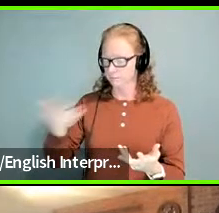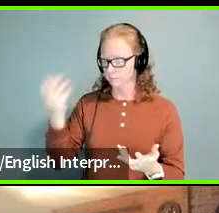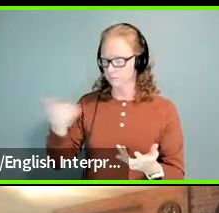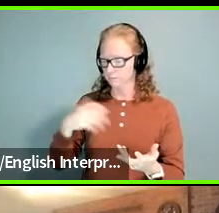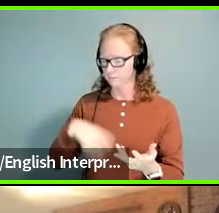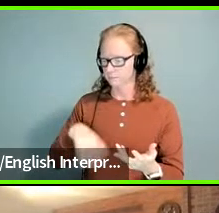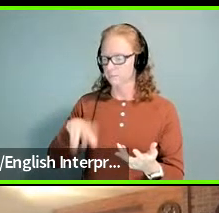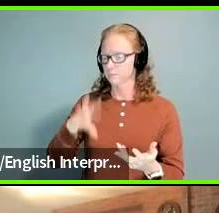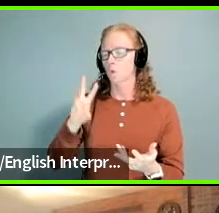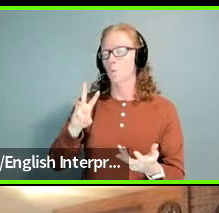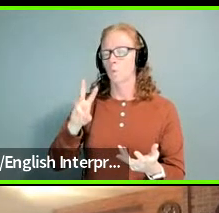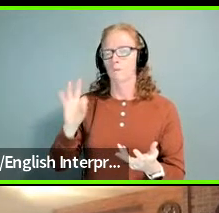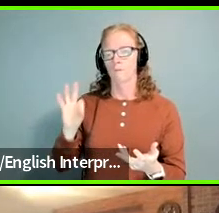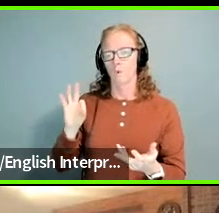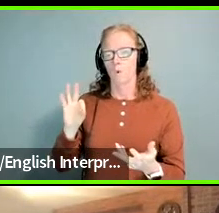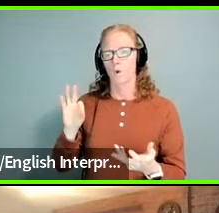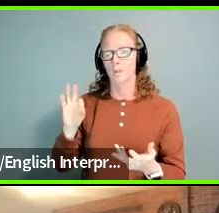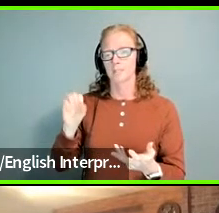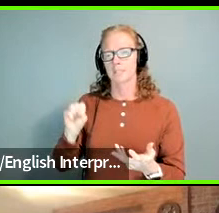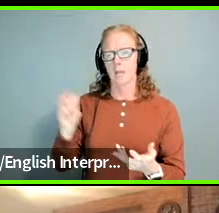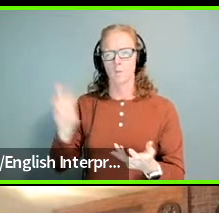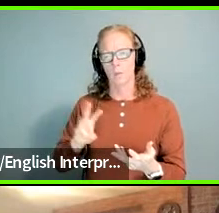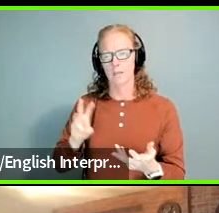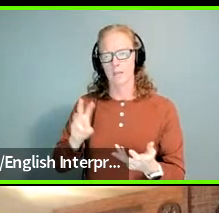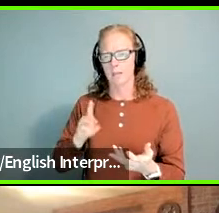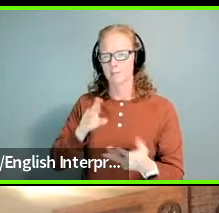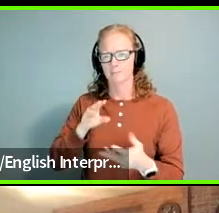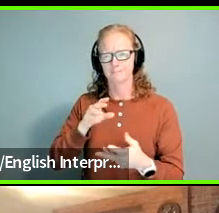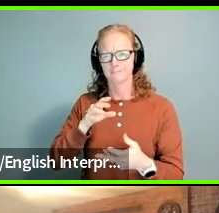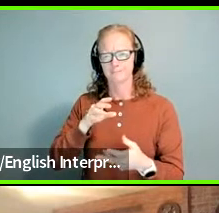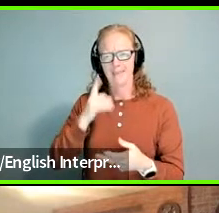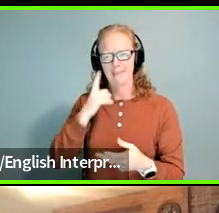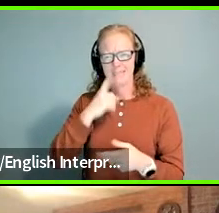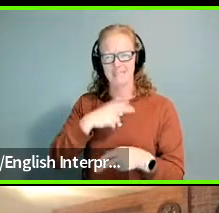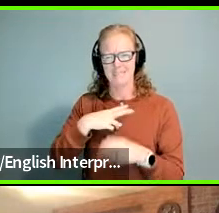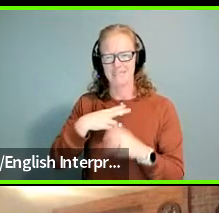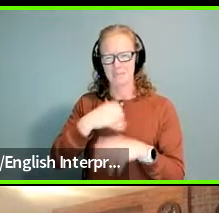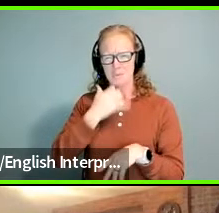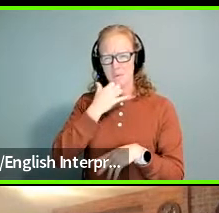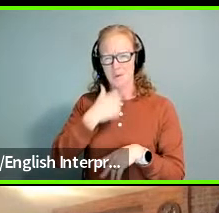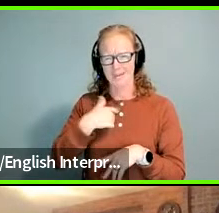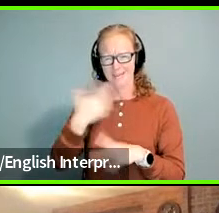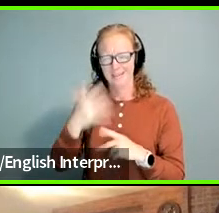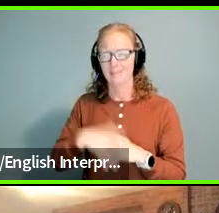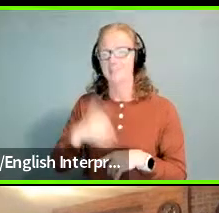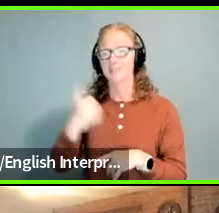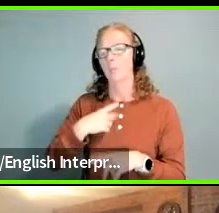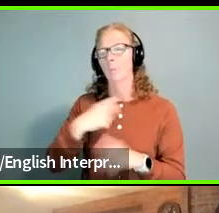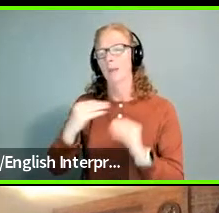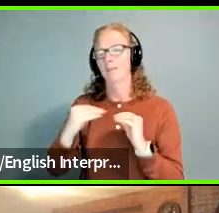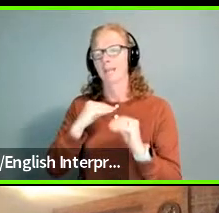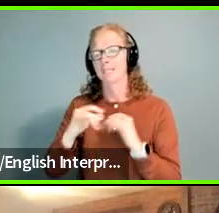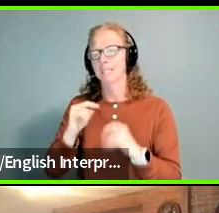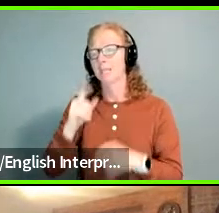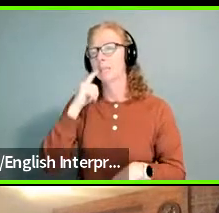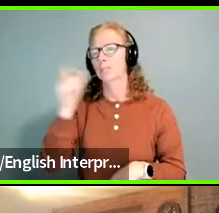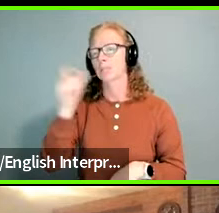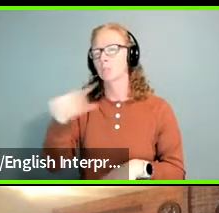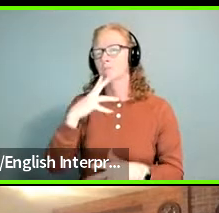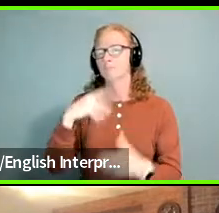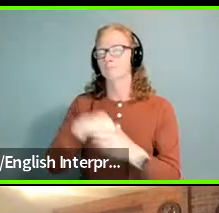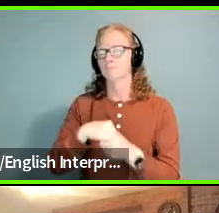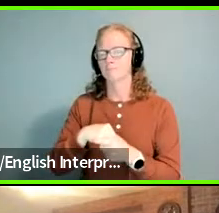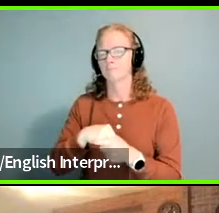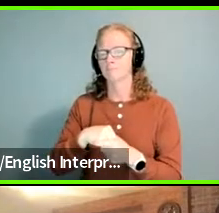Workforce Southwest. I'm going to get their name wrong, but somebody correct me, because I know you guys are part of